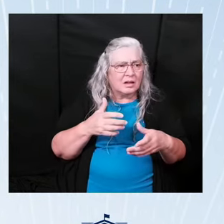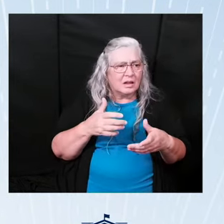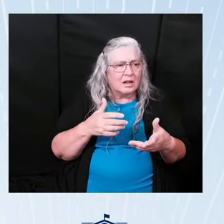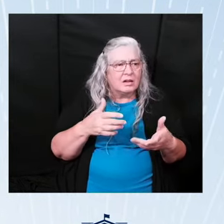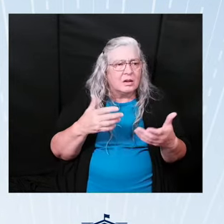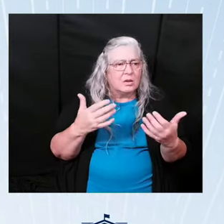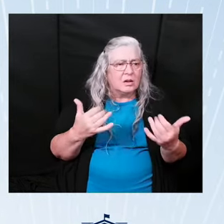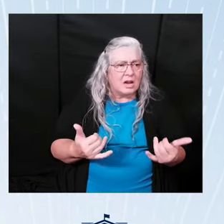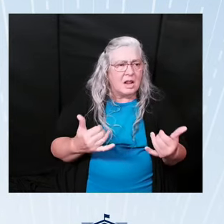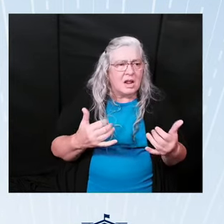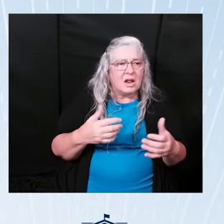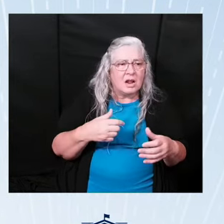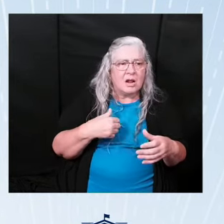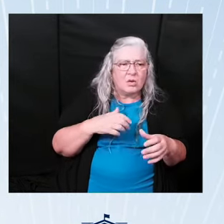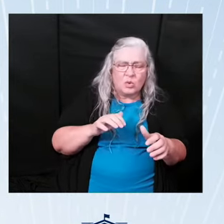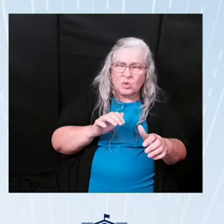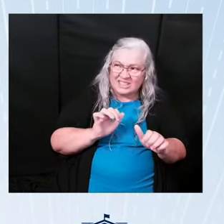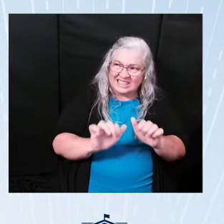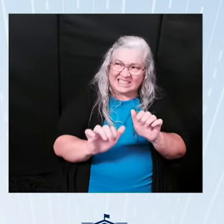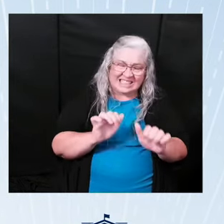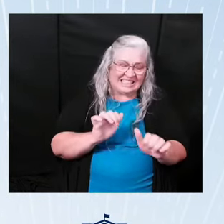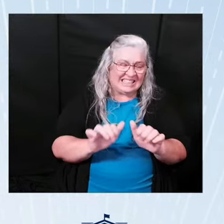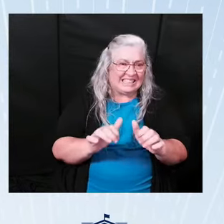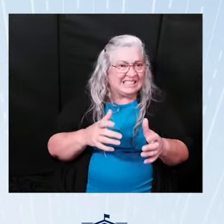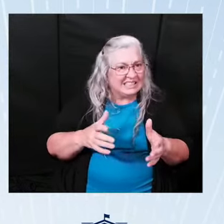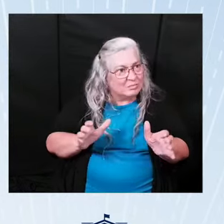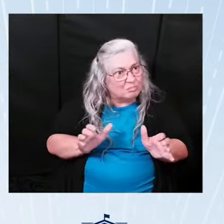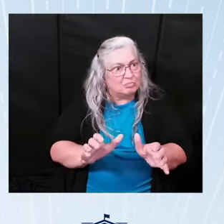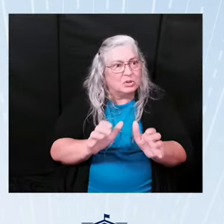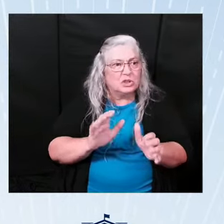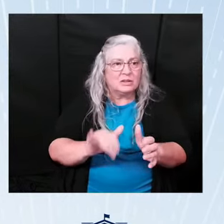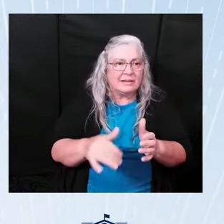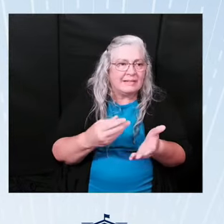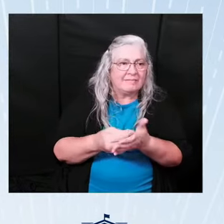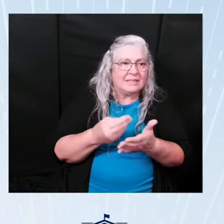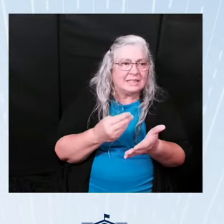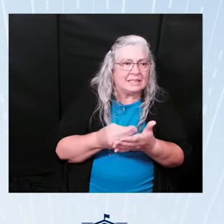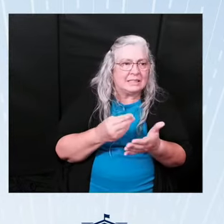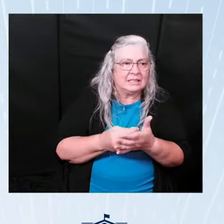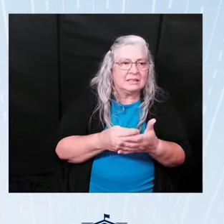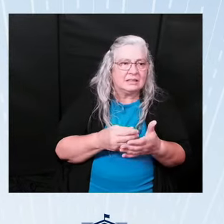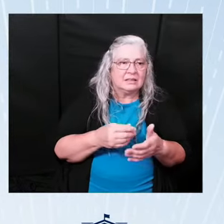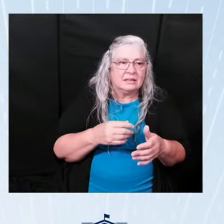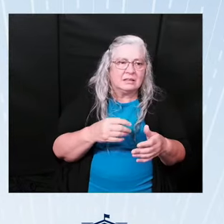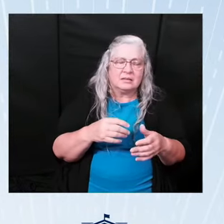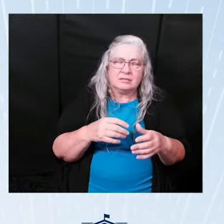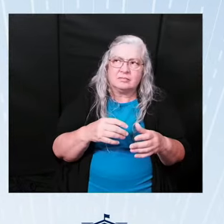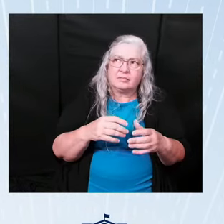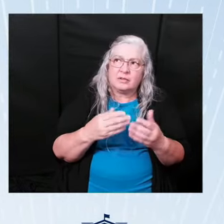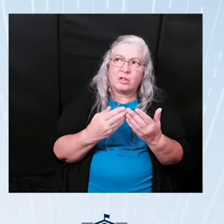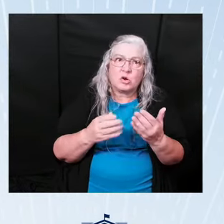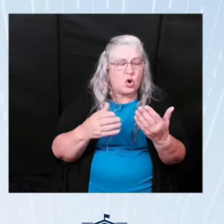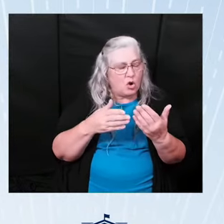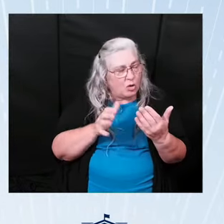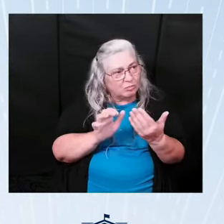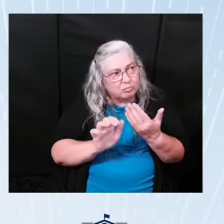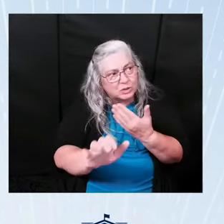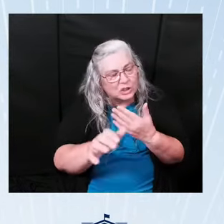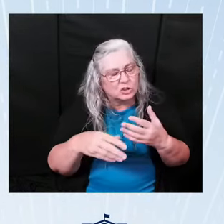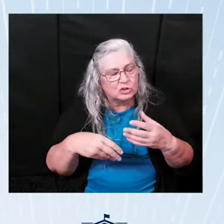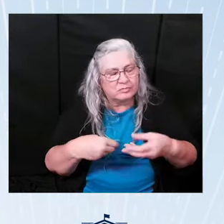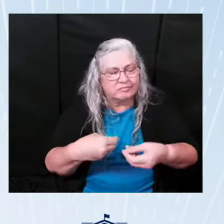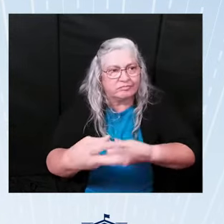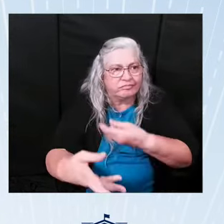million for 150 projects across 30 coastal states and territories to ensure that our communities are ready for the